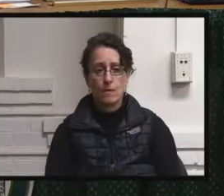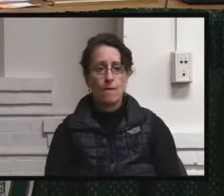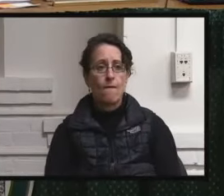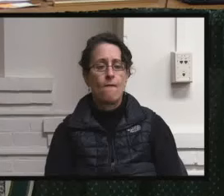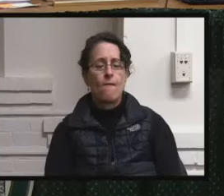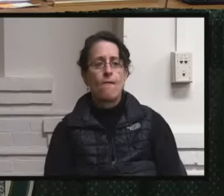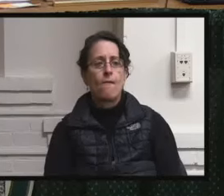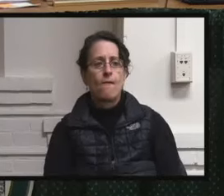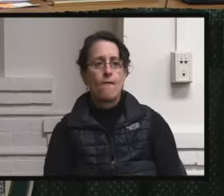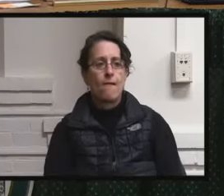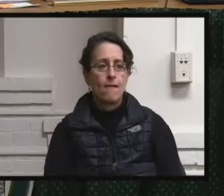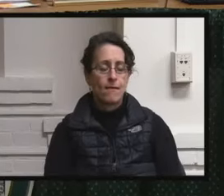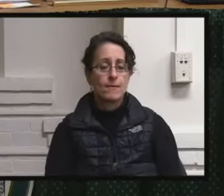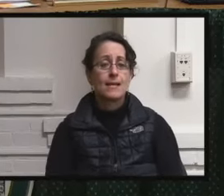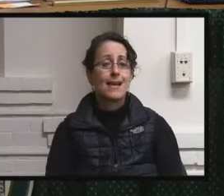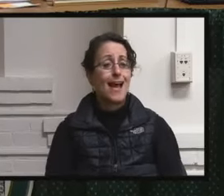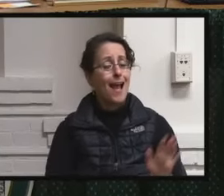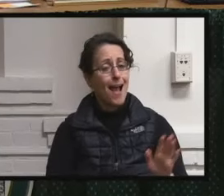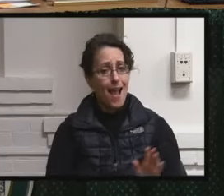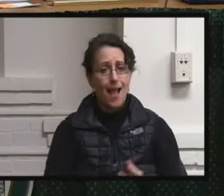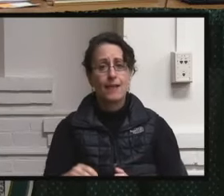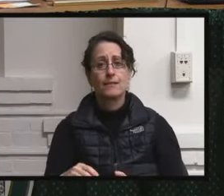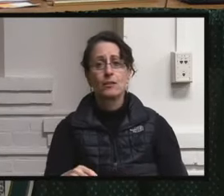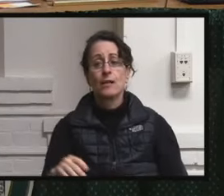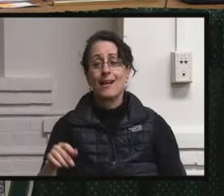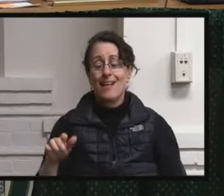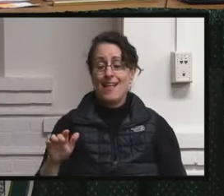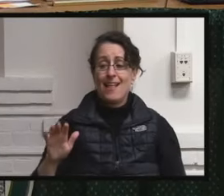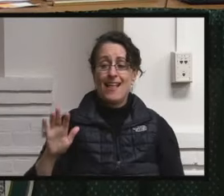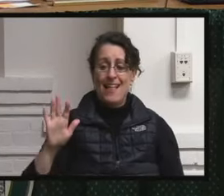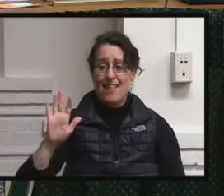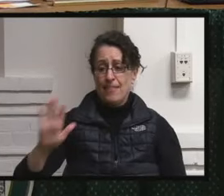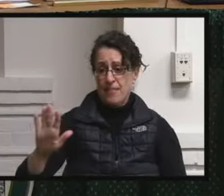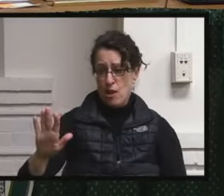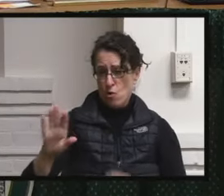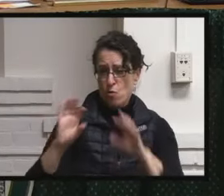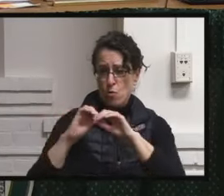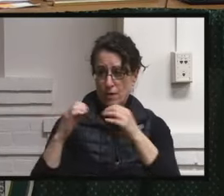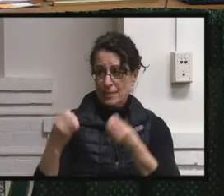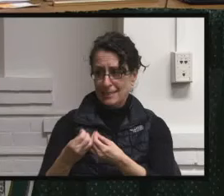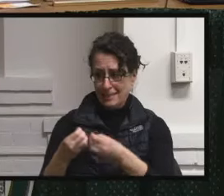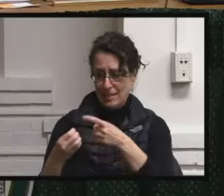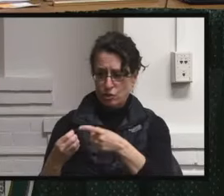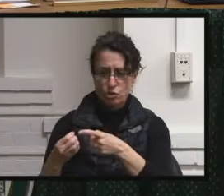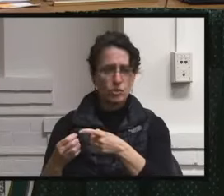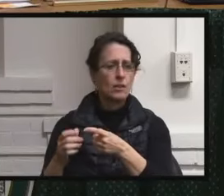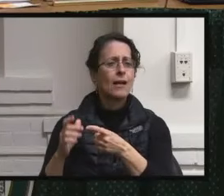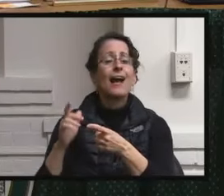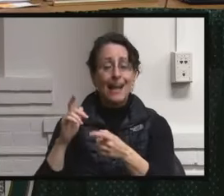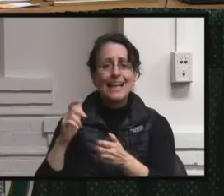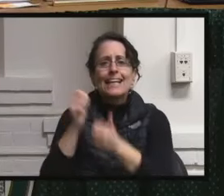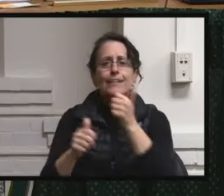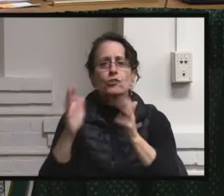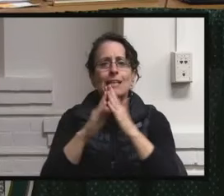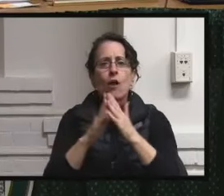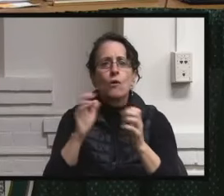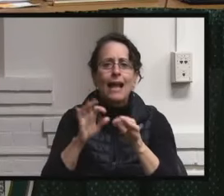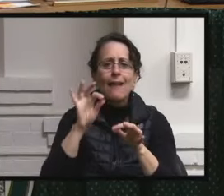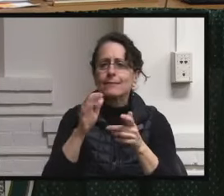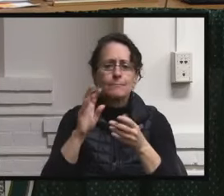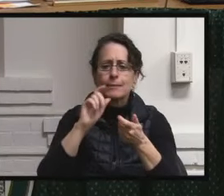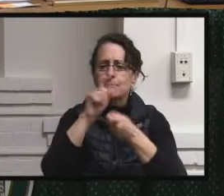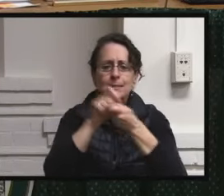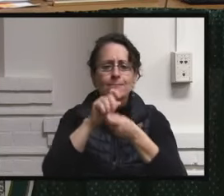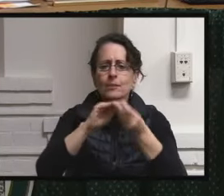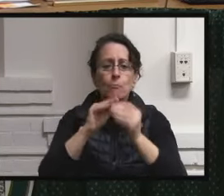votes with respect to the Wyndham Solid Waste Management District budget, which is on